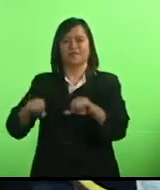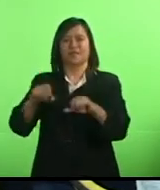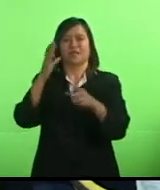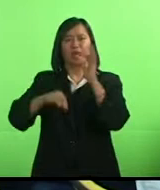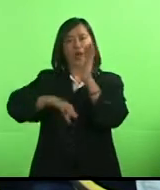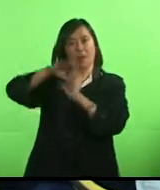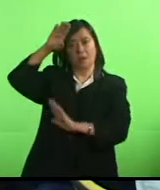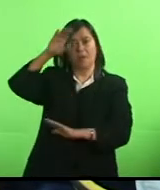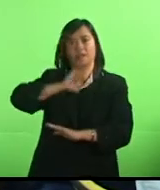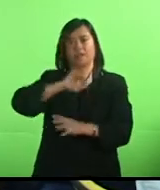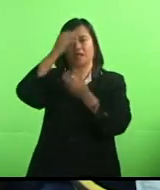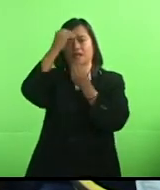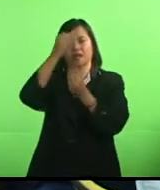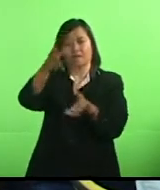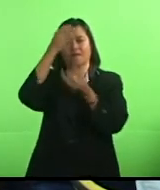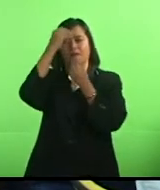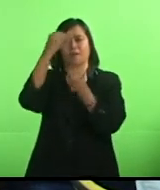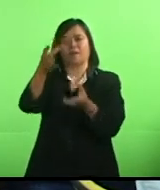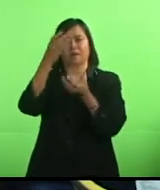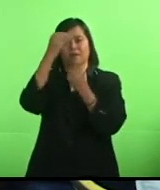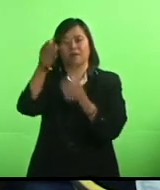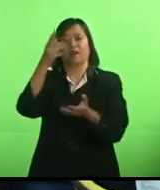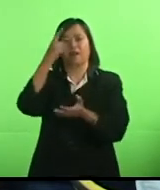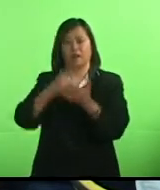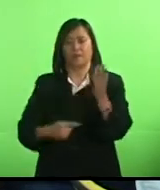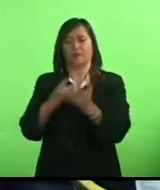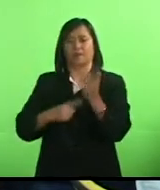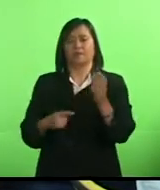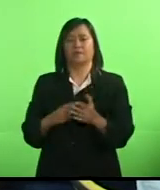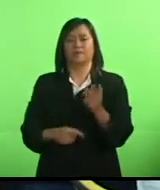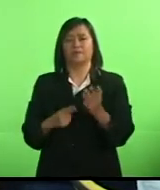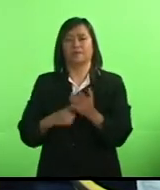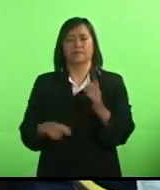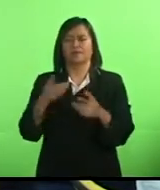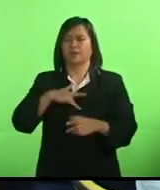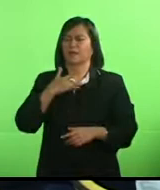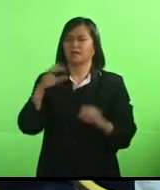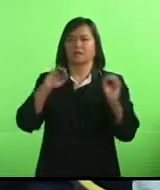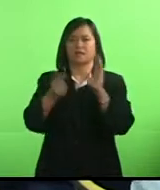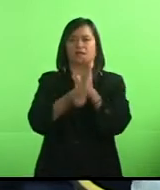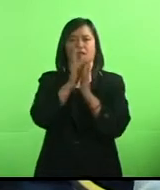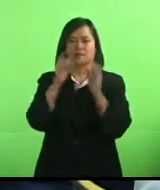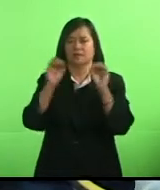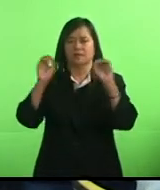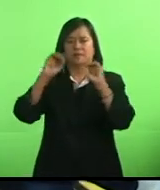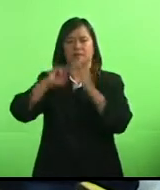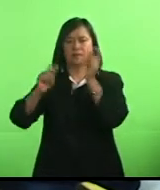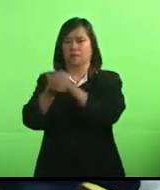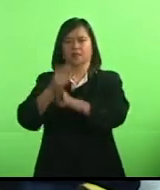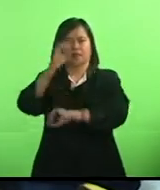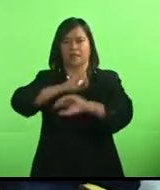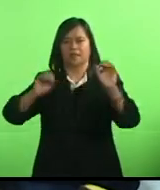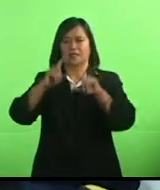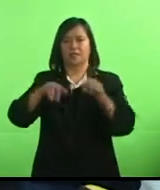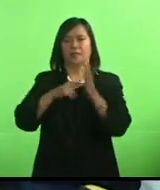boleh. I'll inform you via the forum if there are anything that will be, they won't need last minute changes or announcements lah. Okay, so